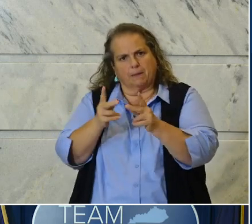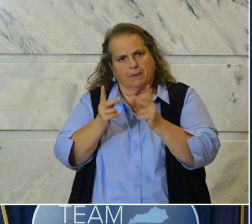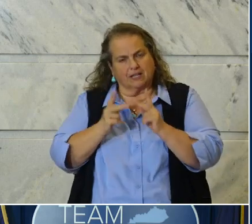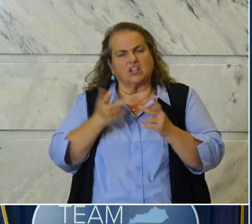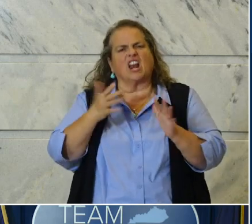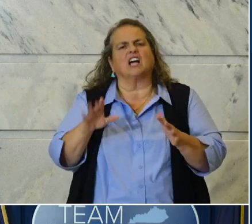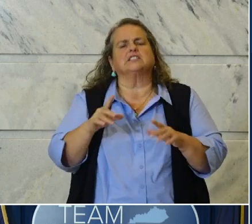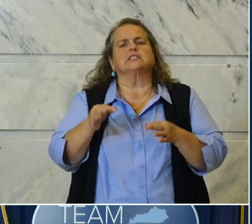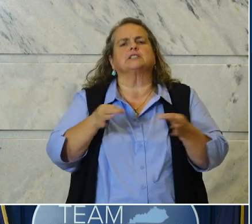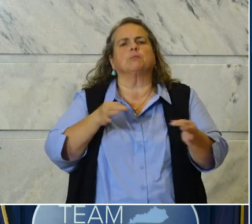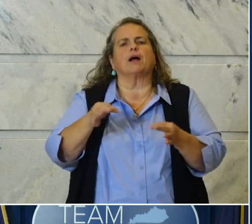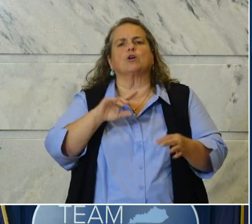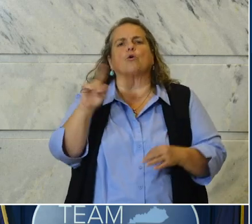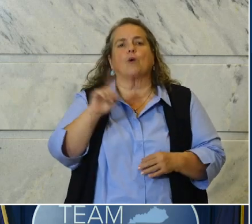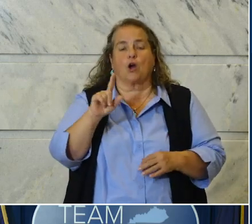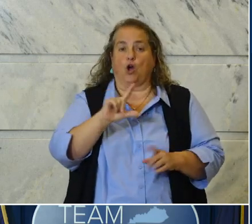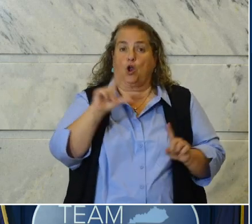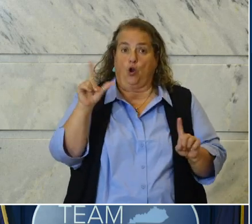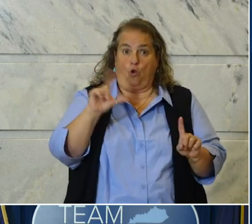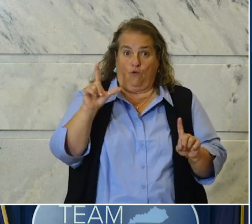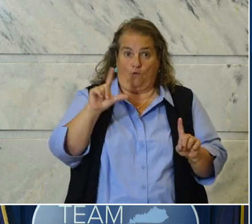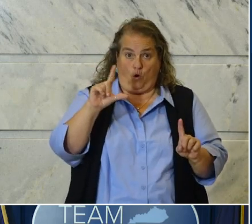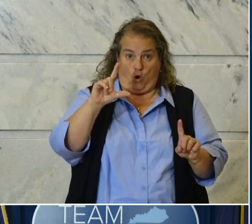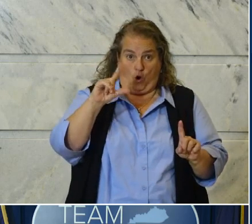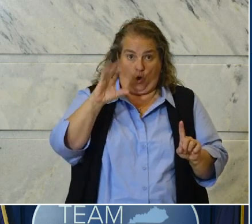let's start at the Louisville locations.